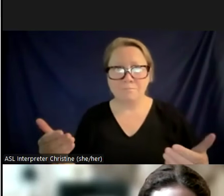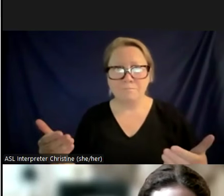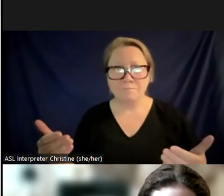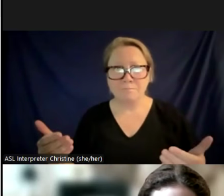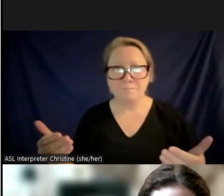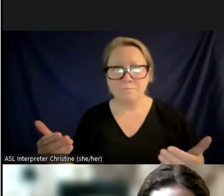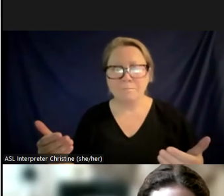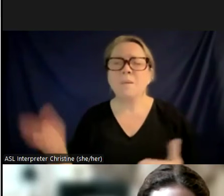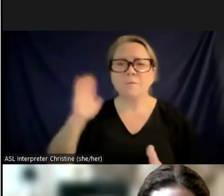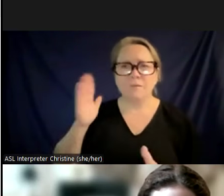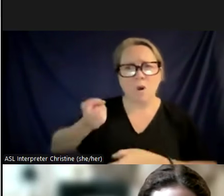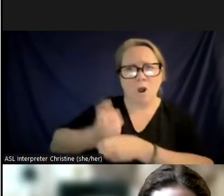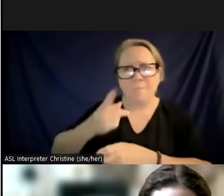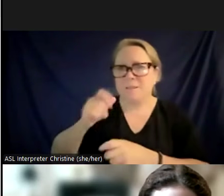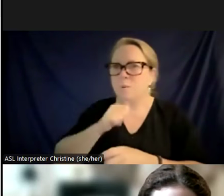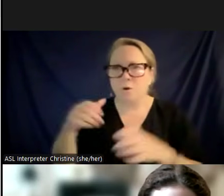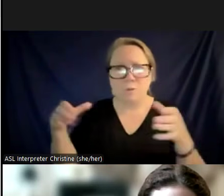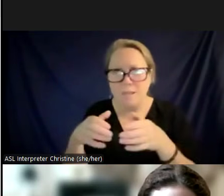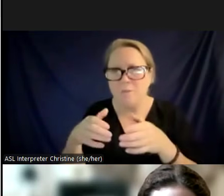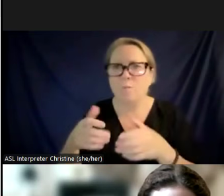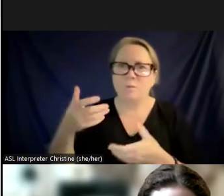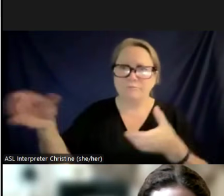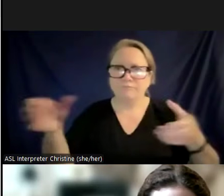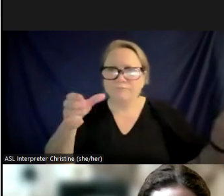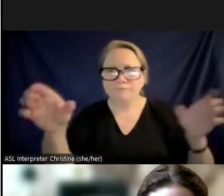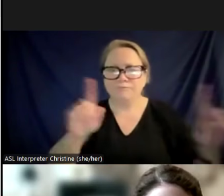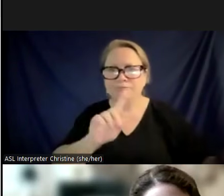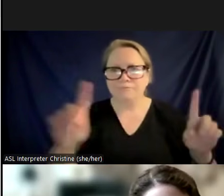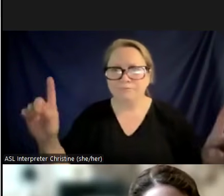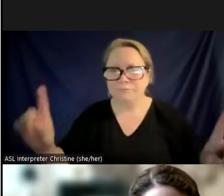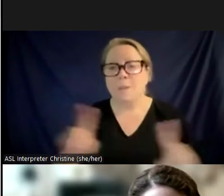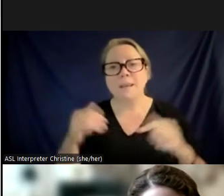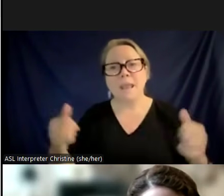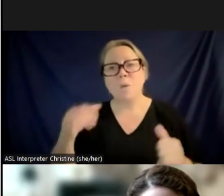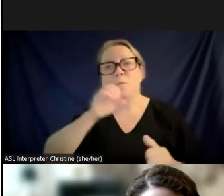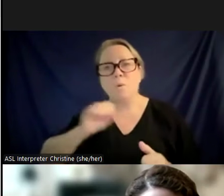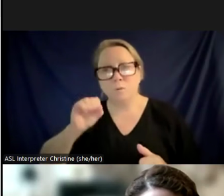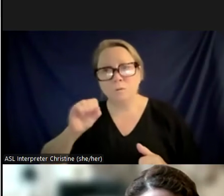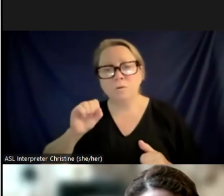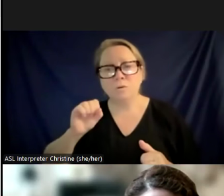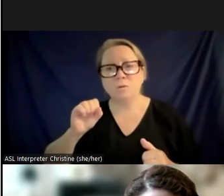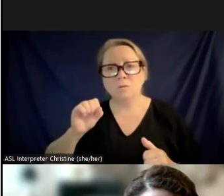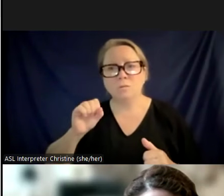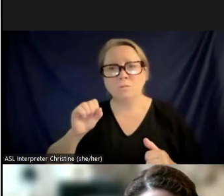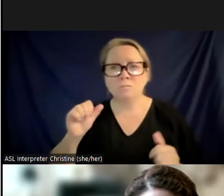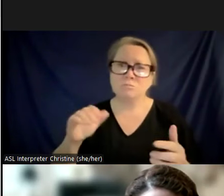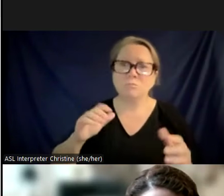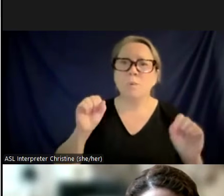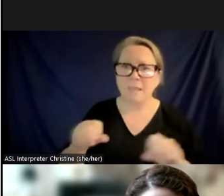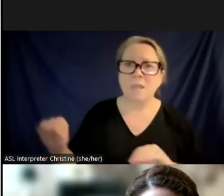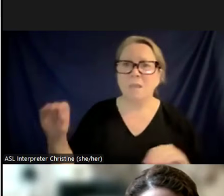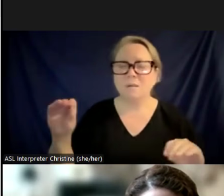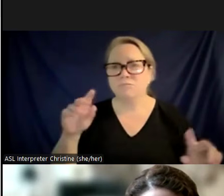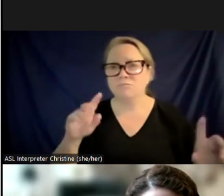it was rough because we weren't together. We were all separated. But now that we're older and we're all, mobile, I